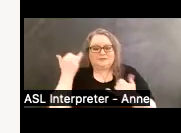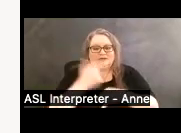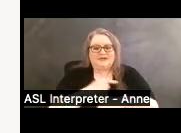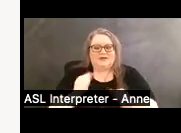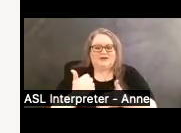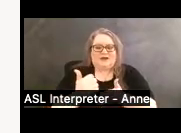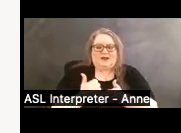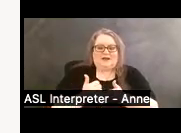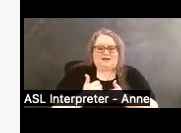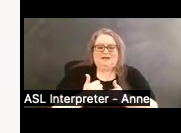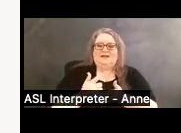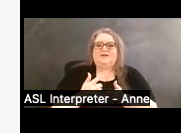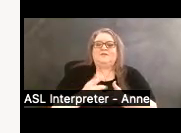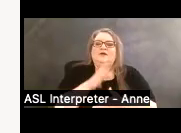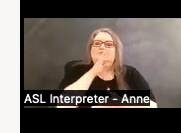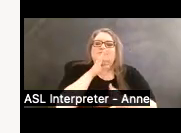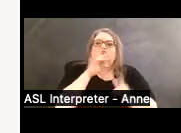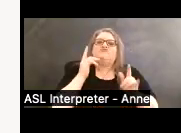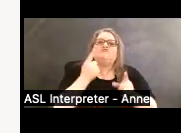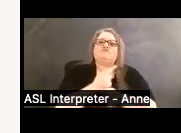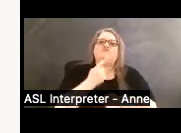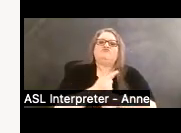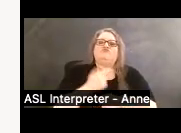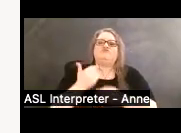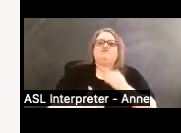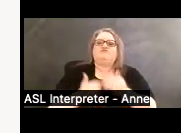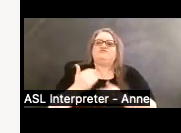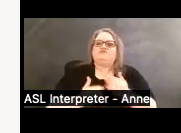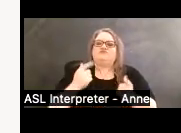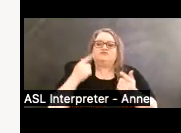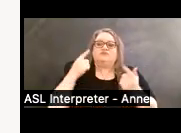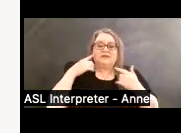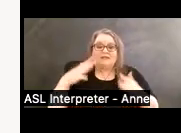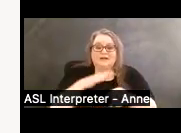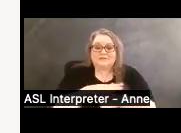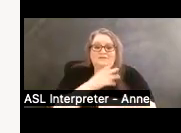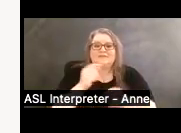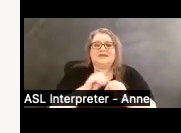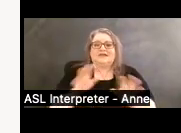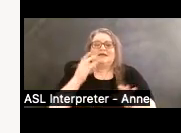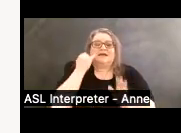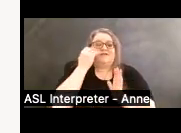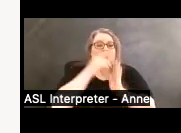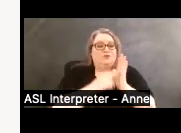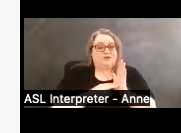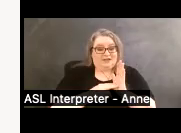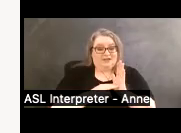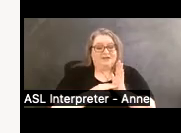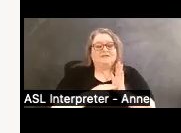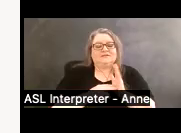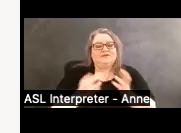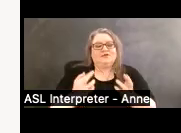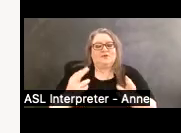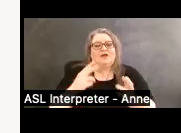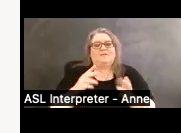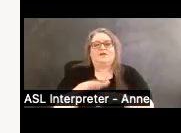by speaking at a moderate pace, loudly and clearly. If you are reading from your notes, we do recommend you slow down that